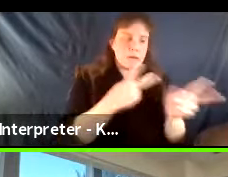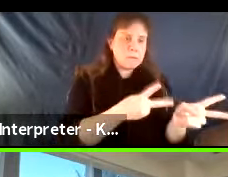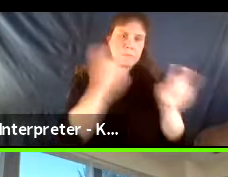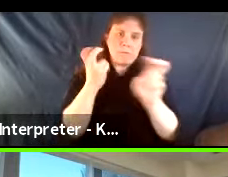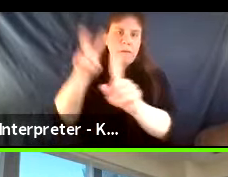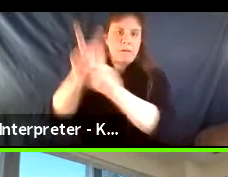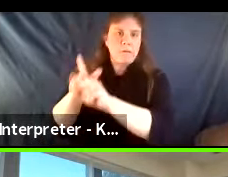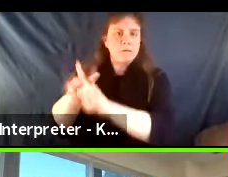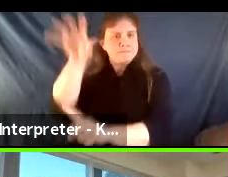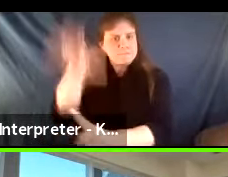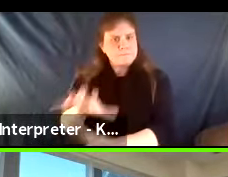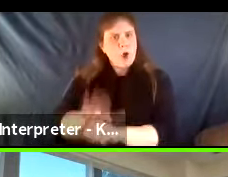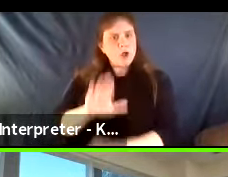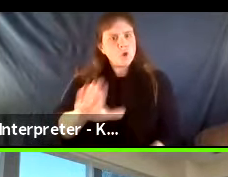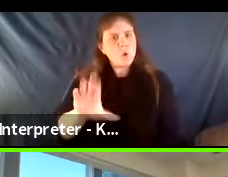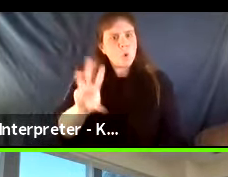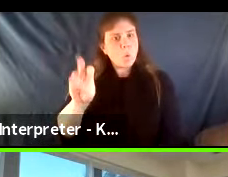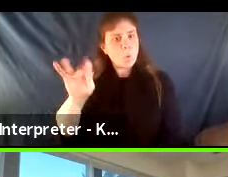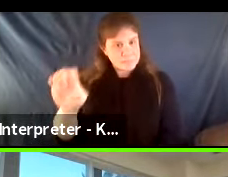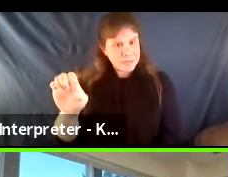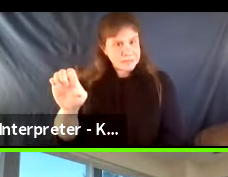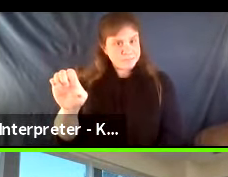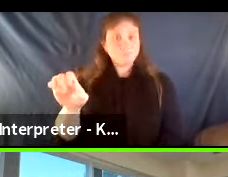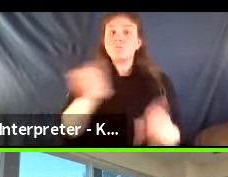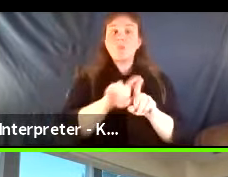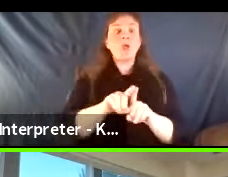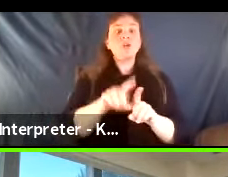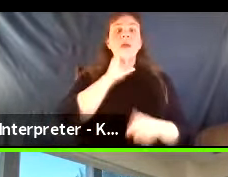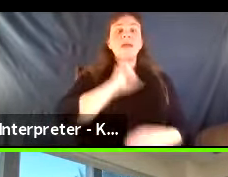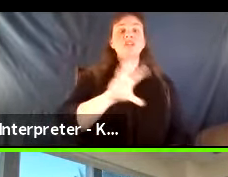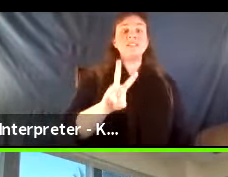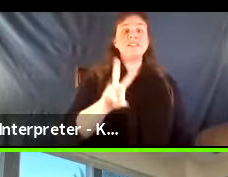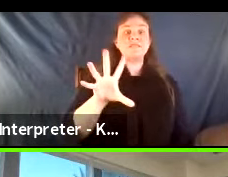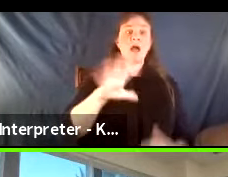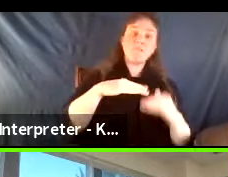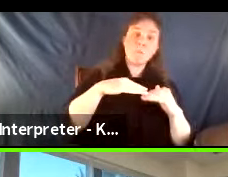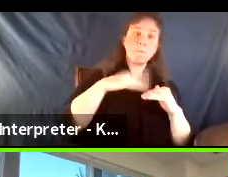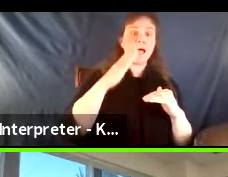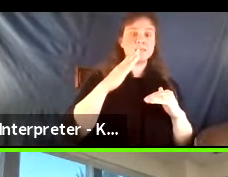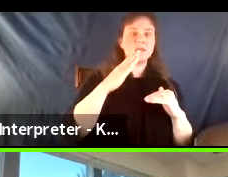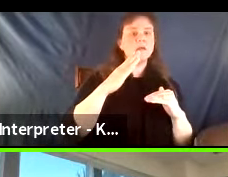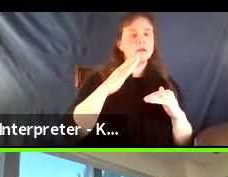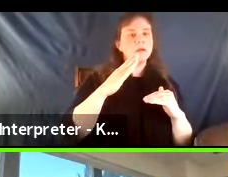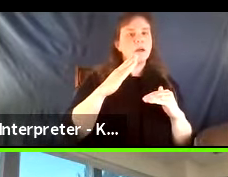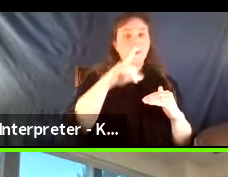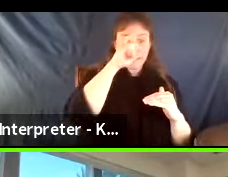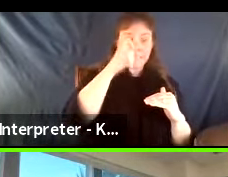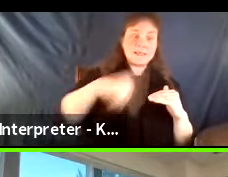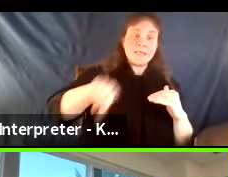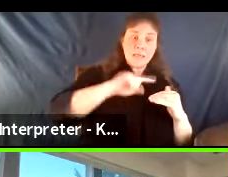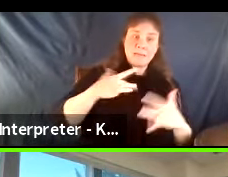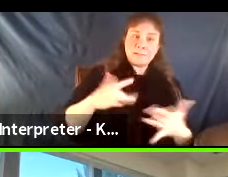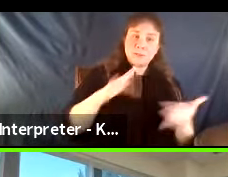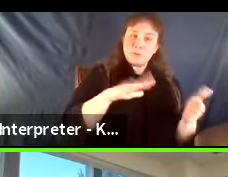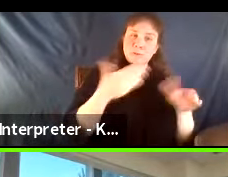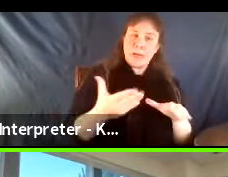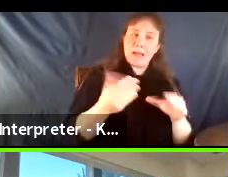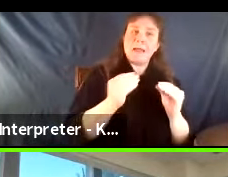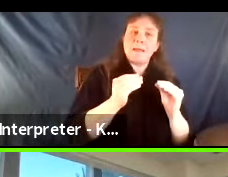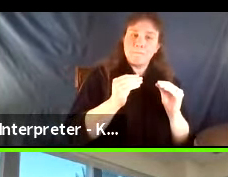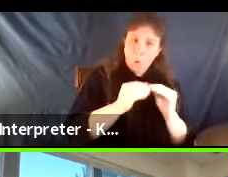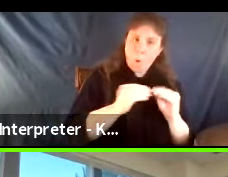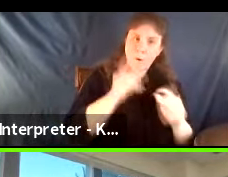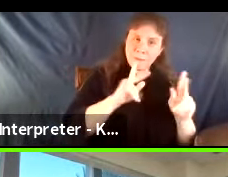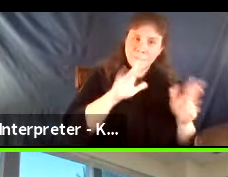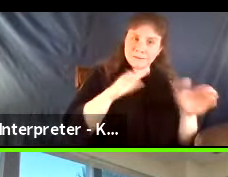plus is because they are dying at a higher rate. And I know there's a lot of information on the website, but for those of us who